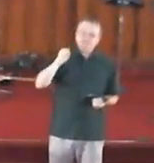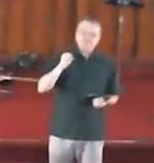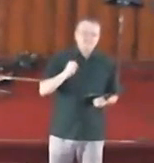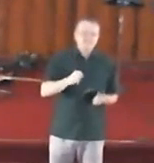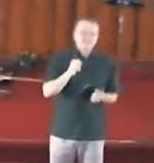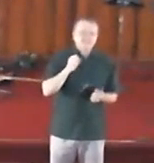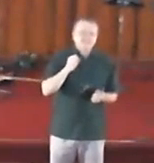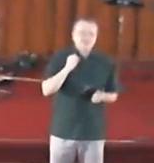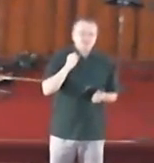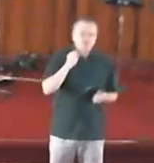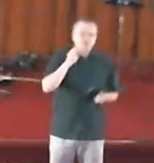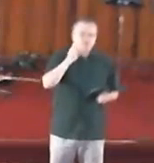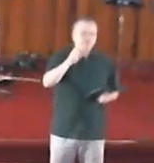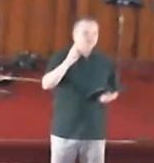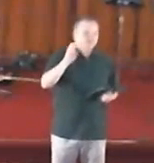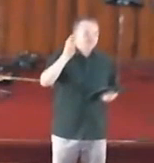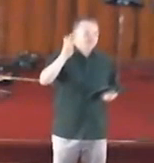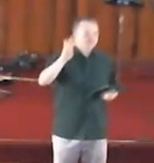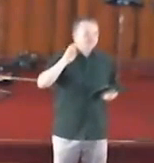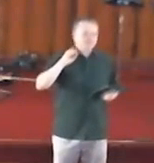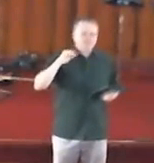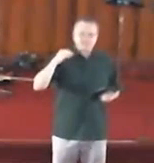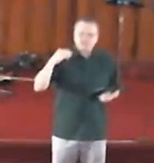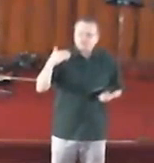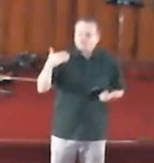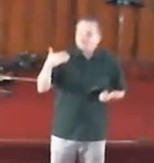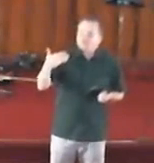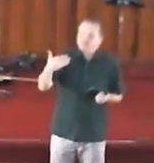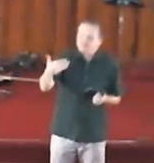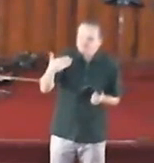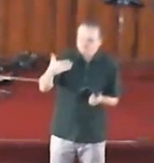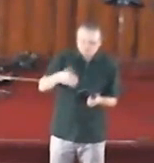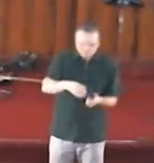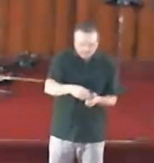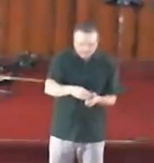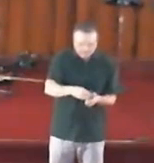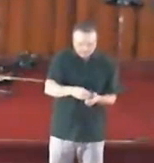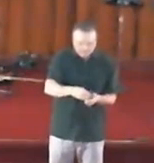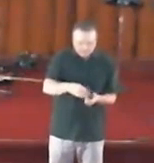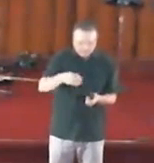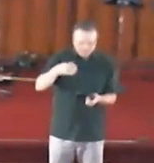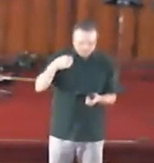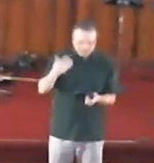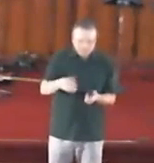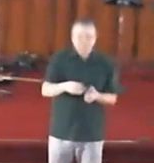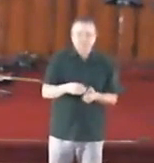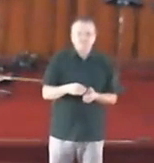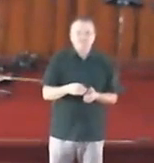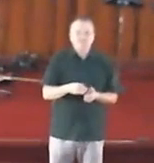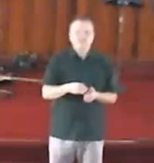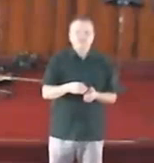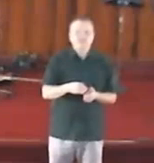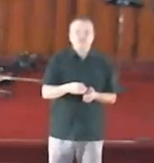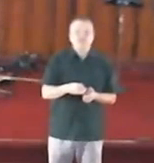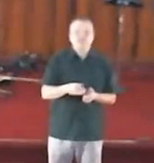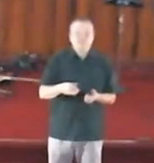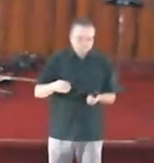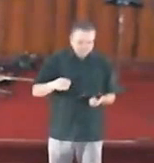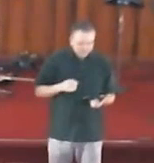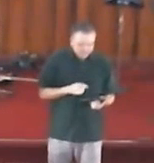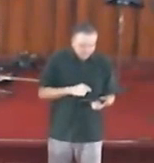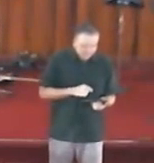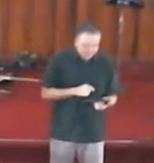ellos tenían uno de los tres impedimentos para recibir el Espíritu Santo, que